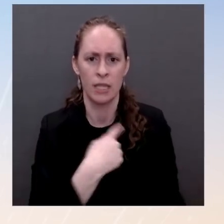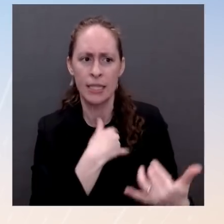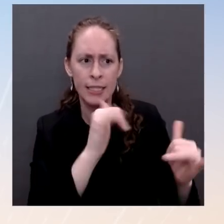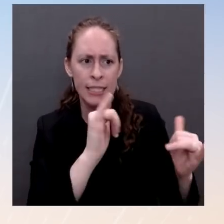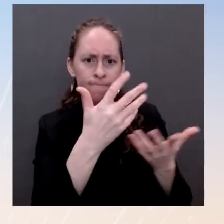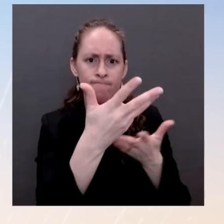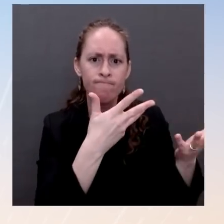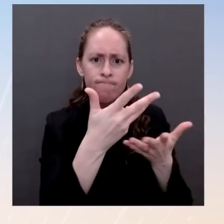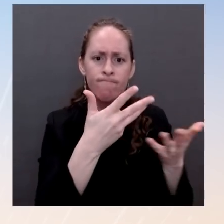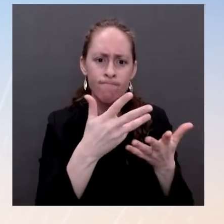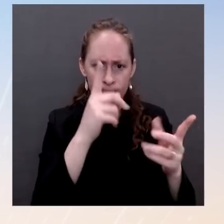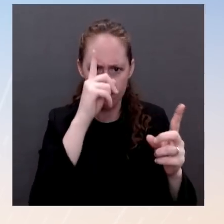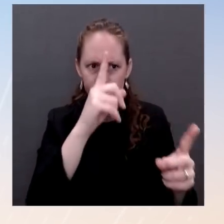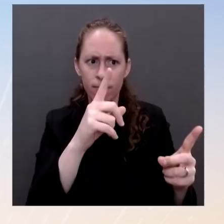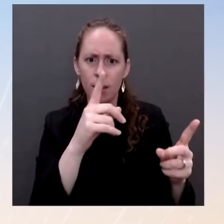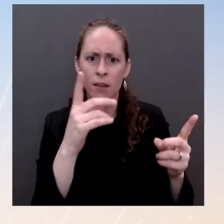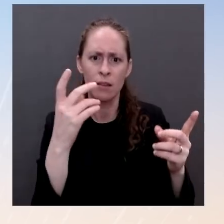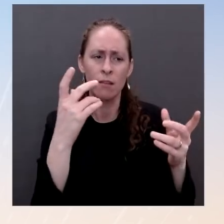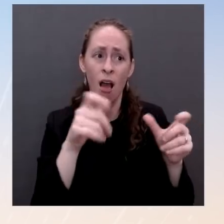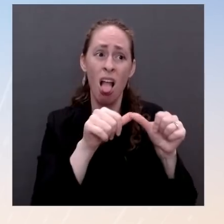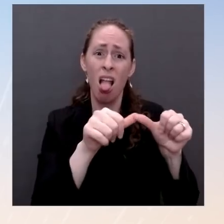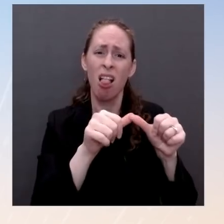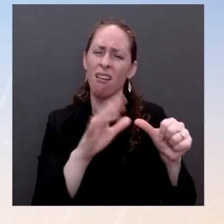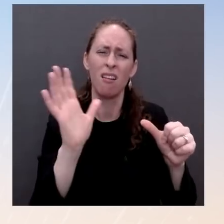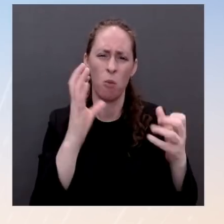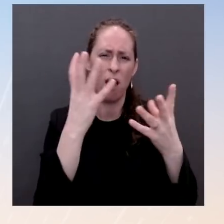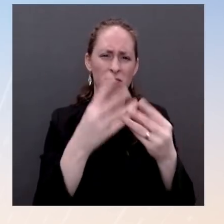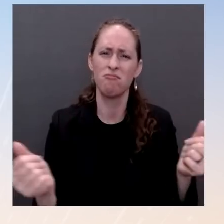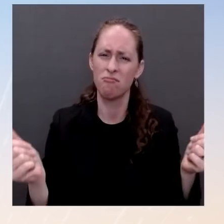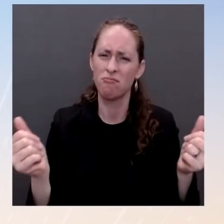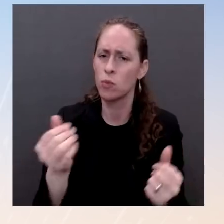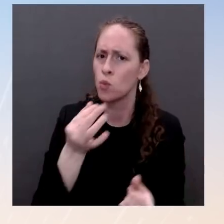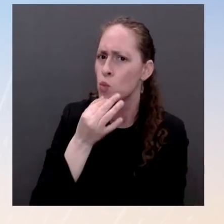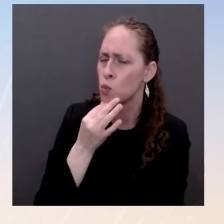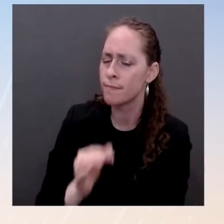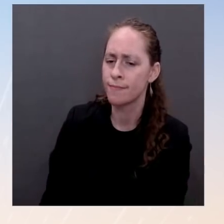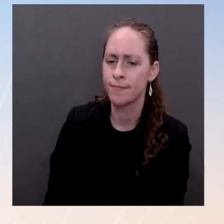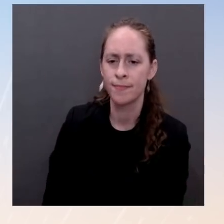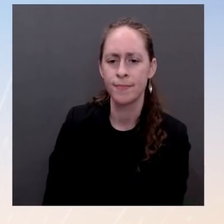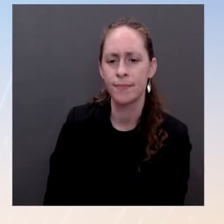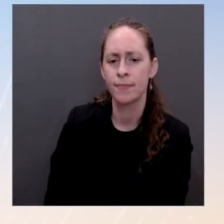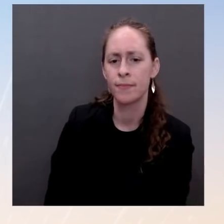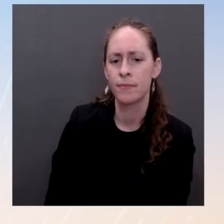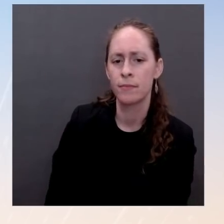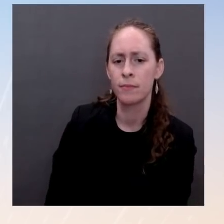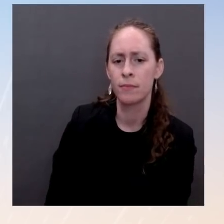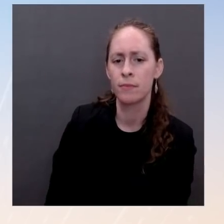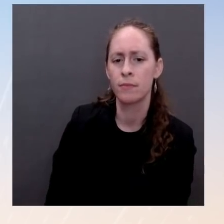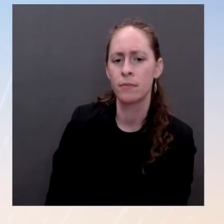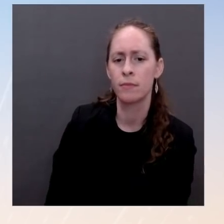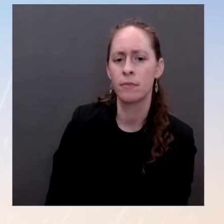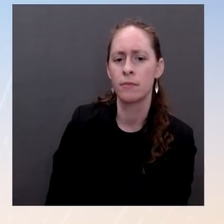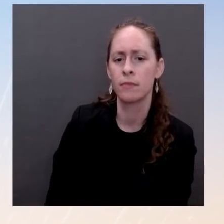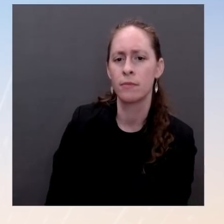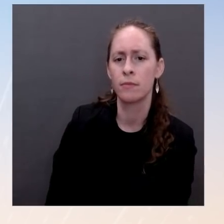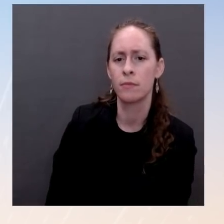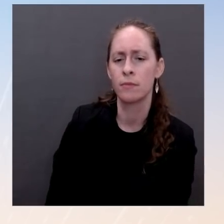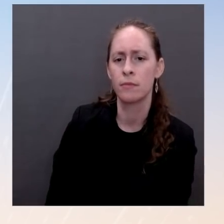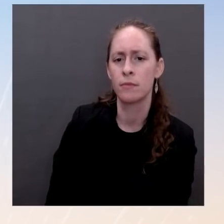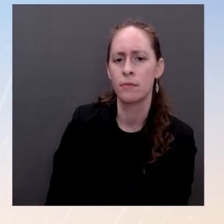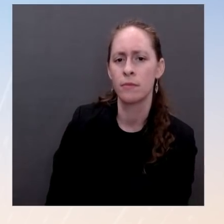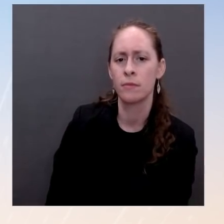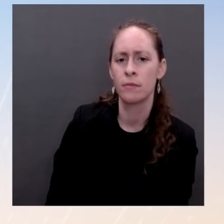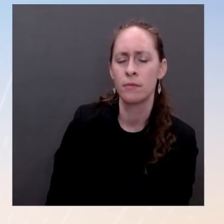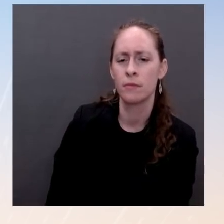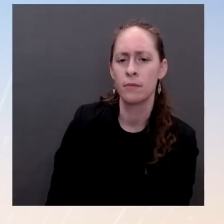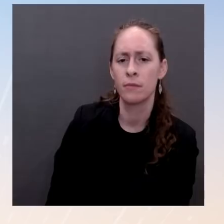Jen. President Zelensky is calling for a day of unity, a national holiday tomorrow in Ukraine. His message for the last couple of days, if not longer, has